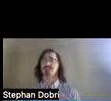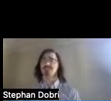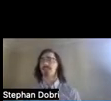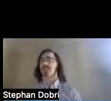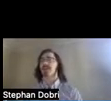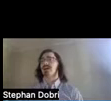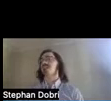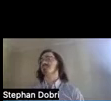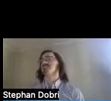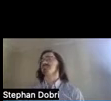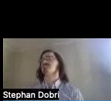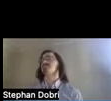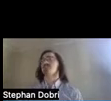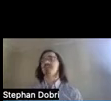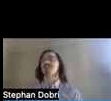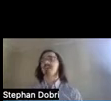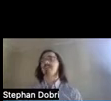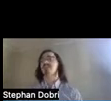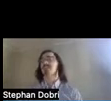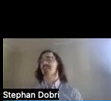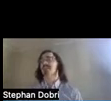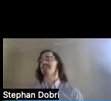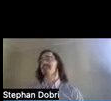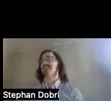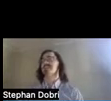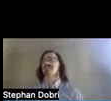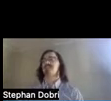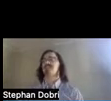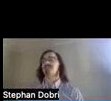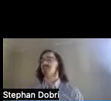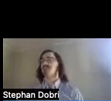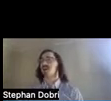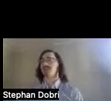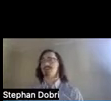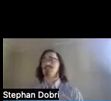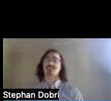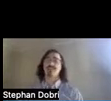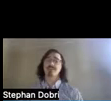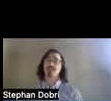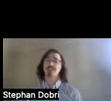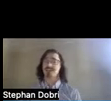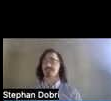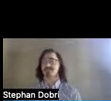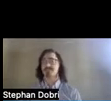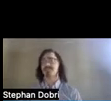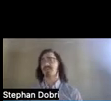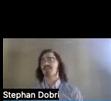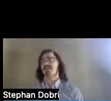designs. Additionally, these groups stayed engaged in online meetings, keeping their videos on and using their time together